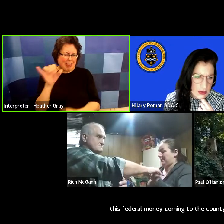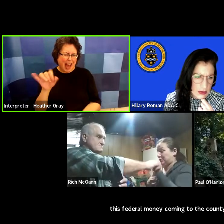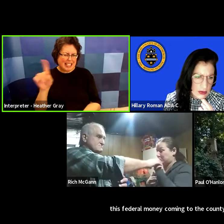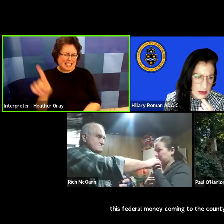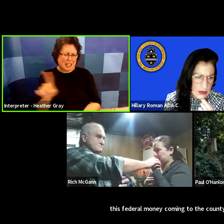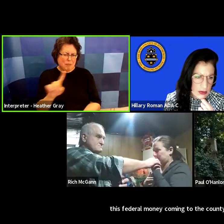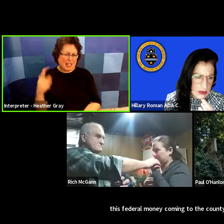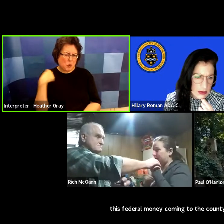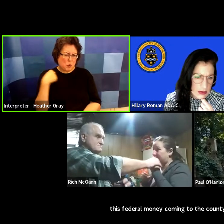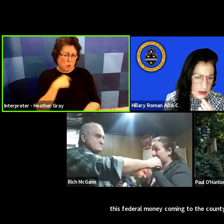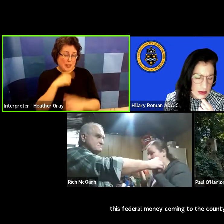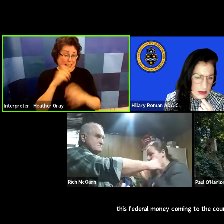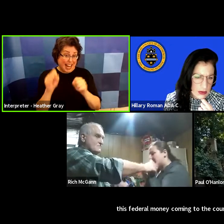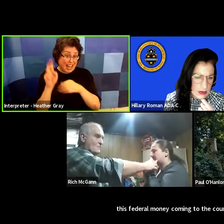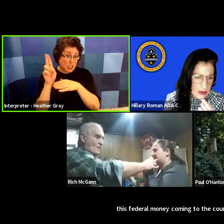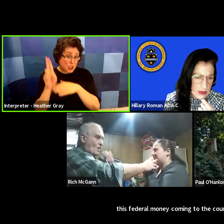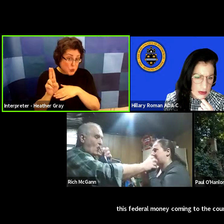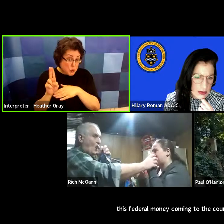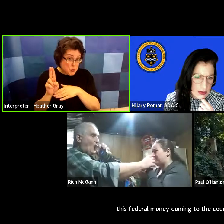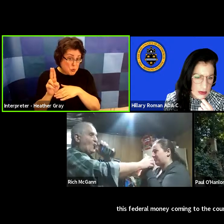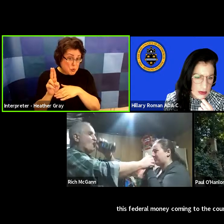used for that, then the question is,